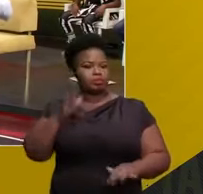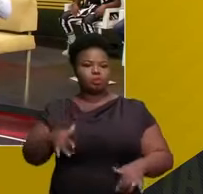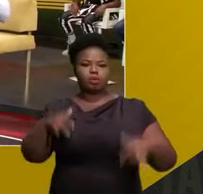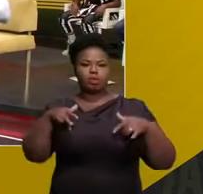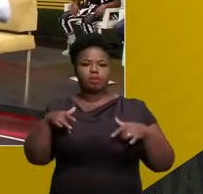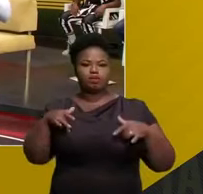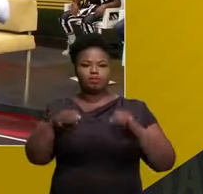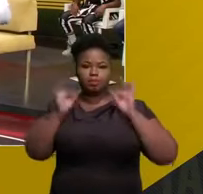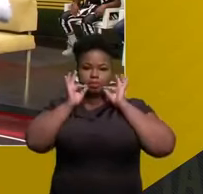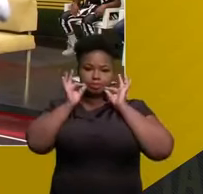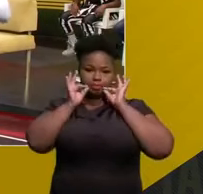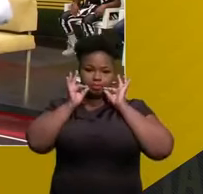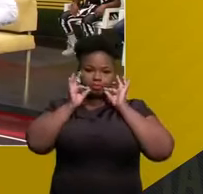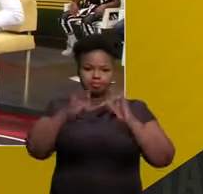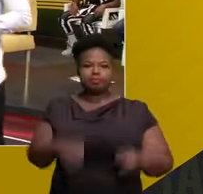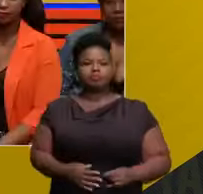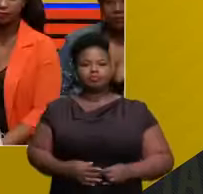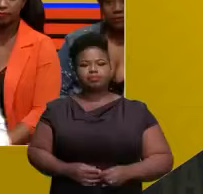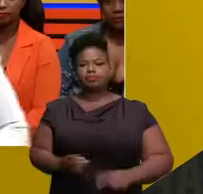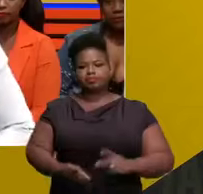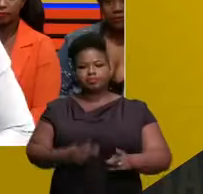on Facebook Live.